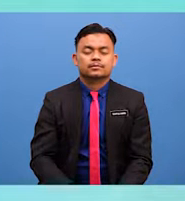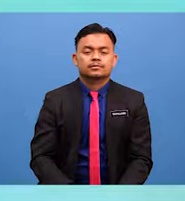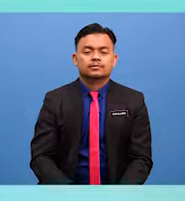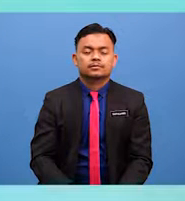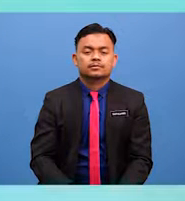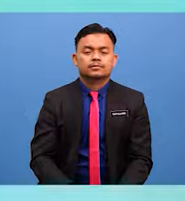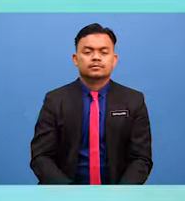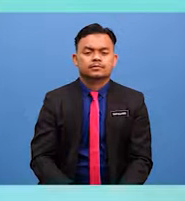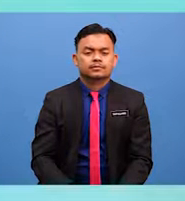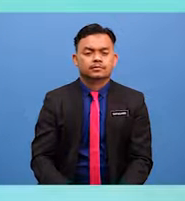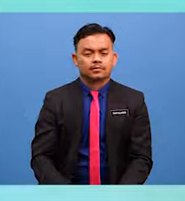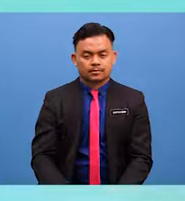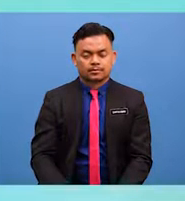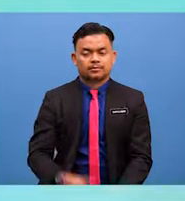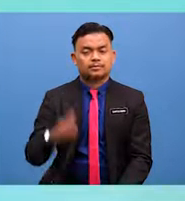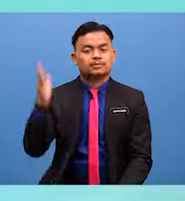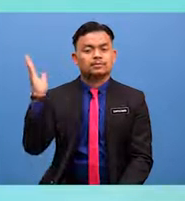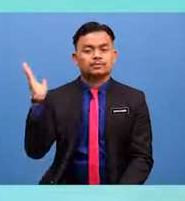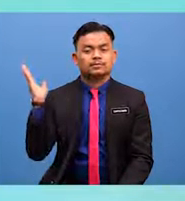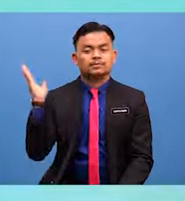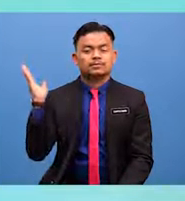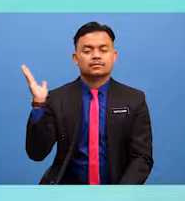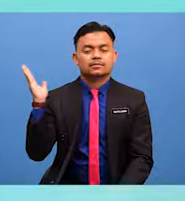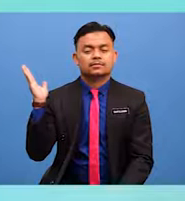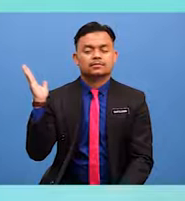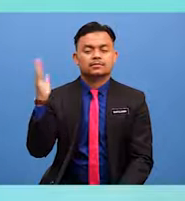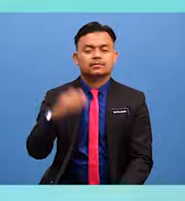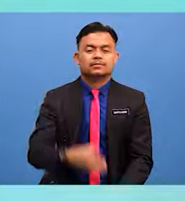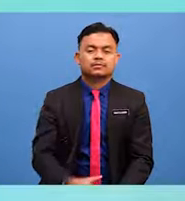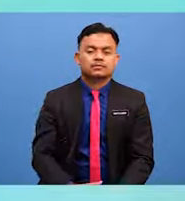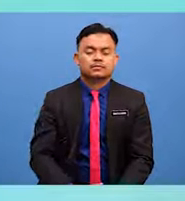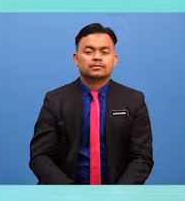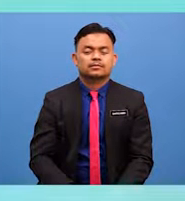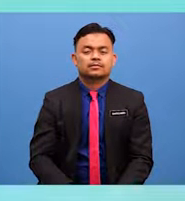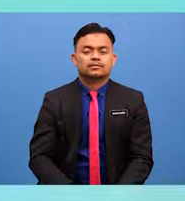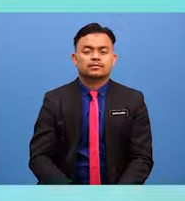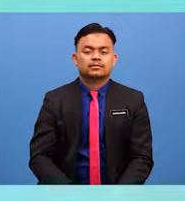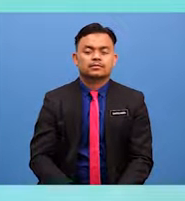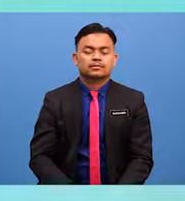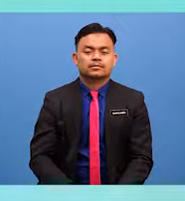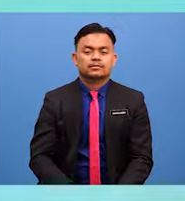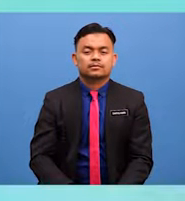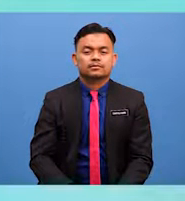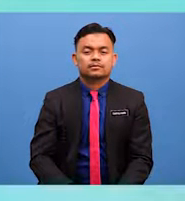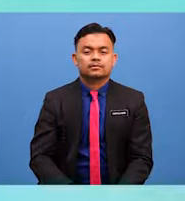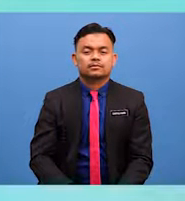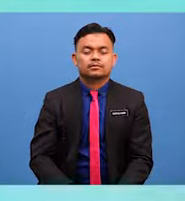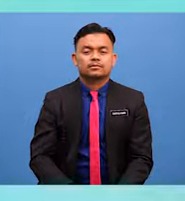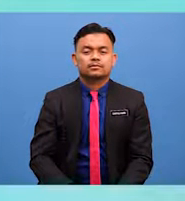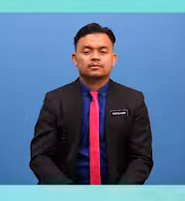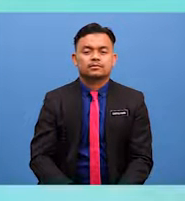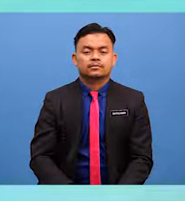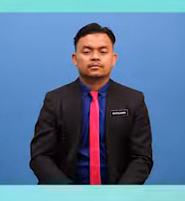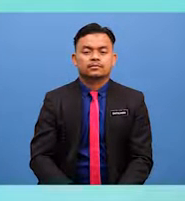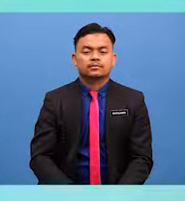Some countries, fill in the blank, use artificial intelligence, the clouds, and